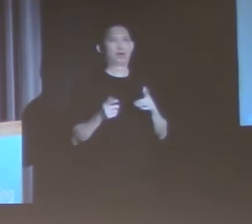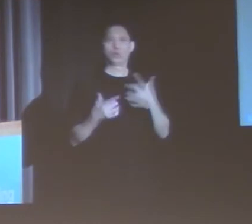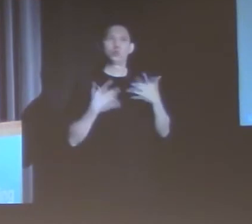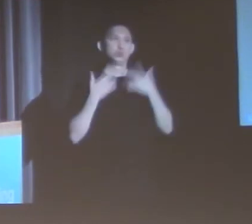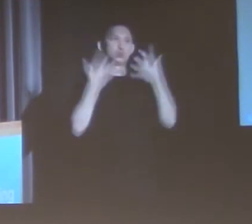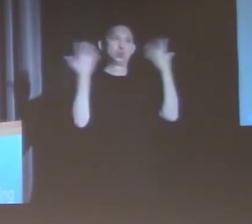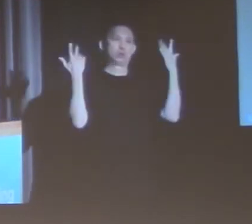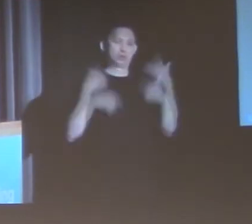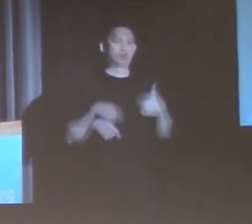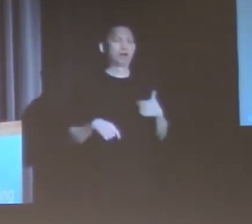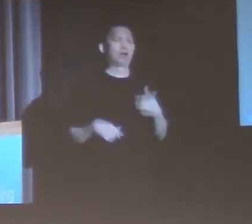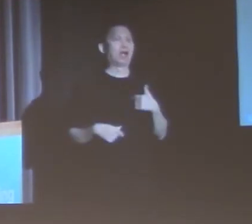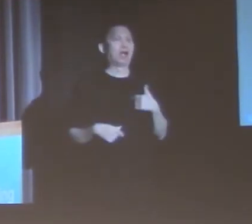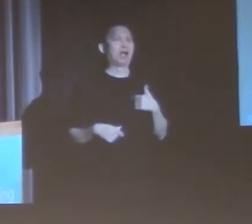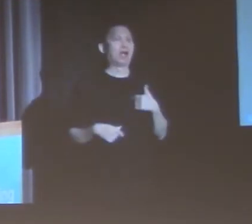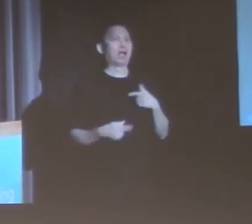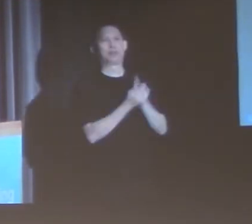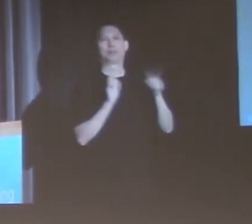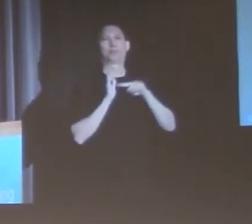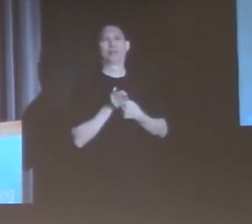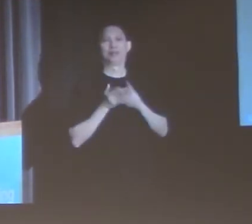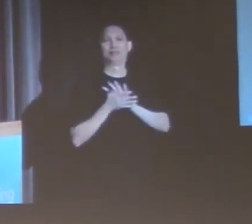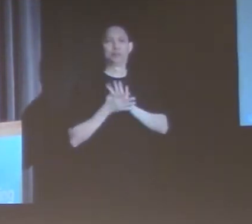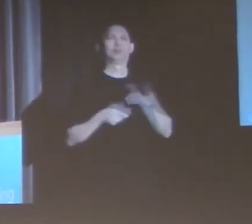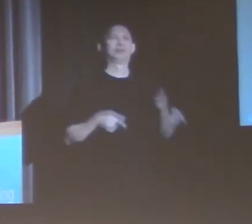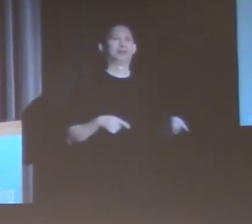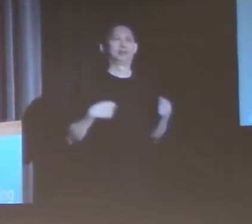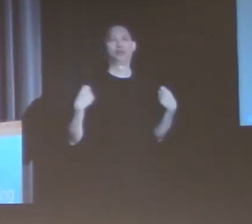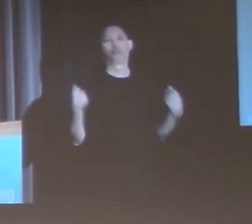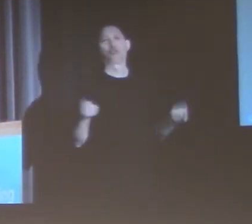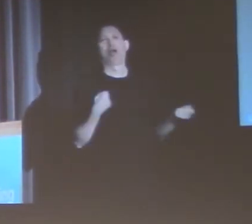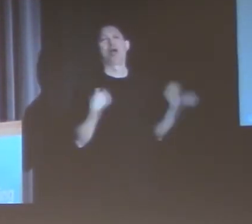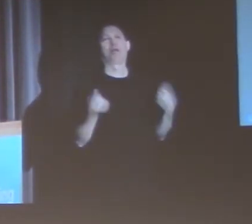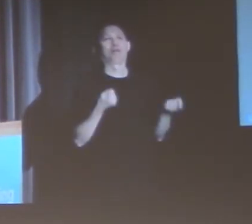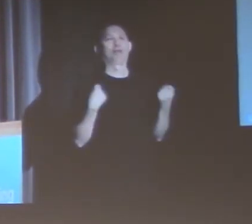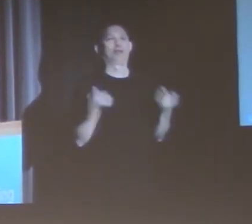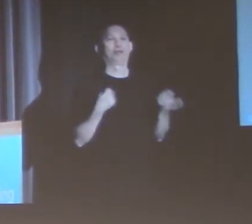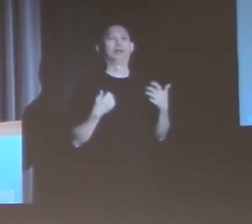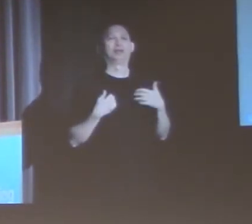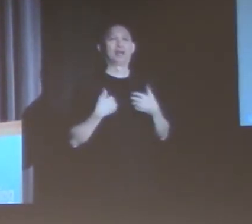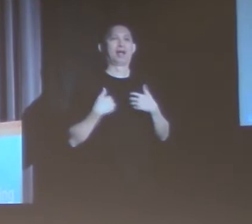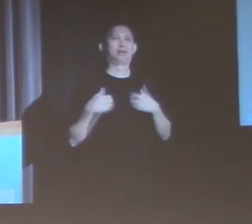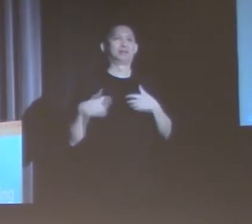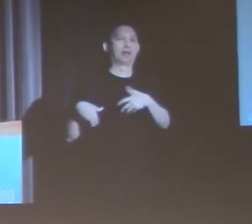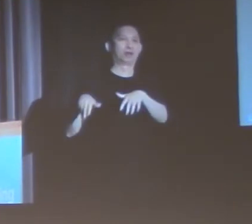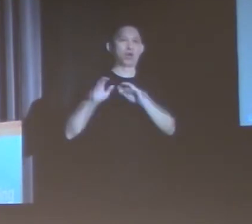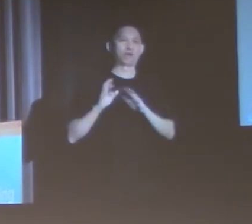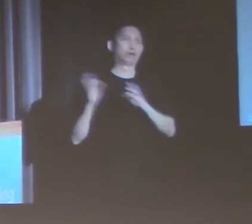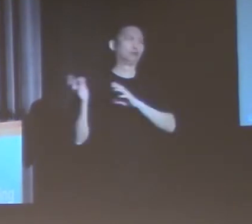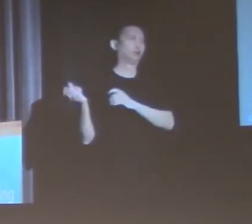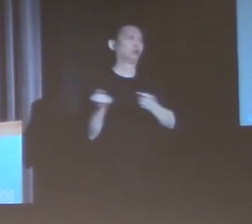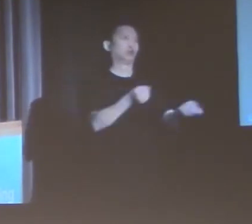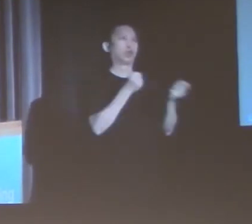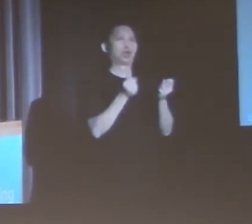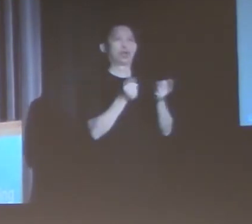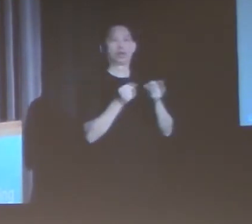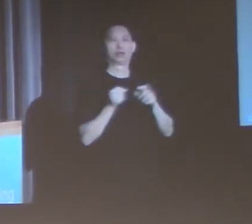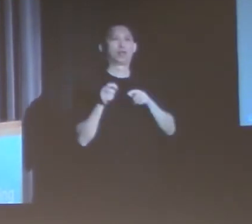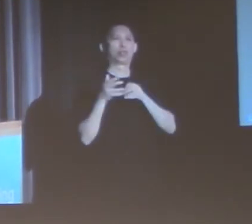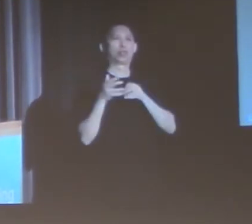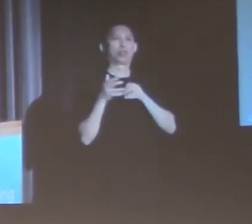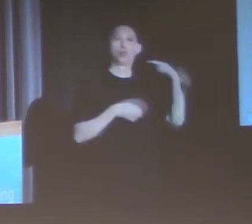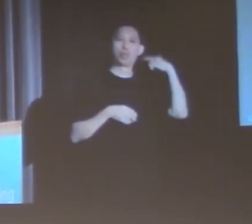driving crazily, escorting the cortege with the coffin through London. And I say, oh my God, you should be a getaway driver. And he says, I